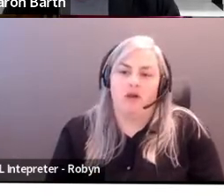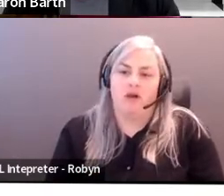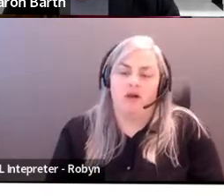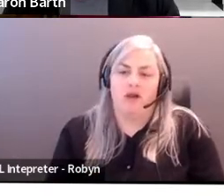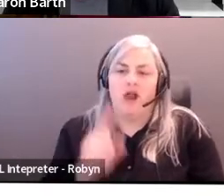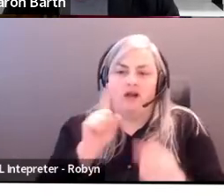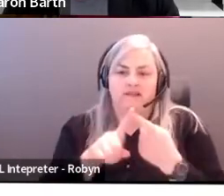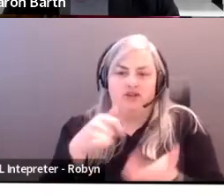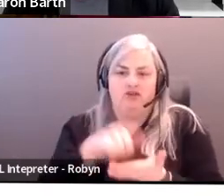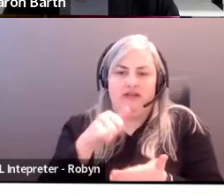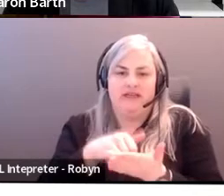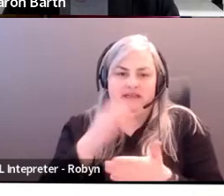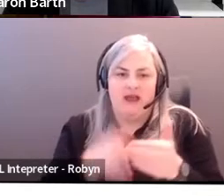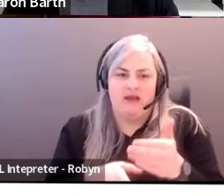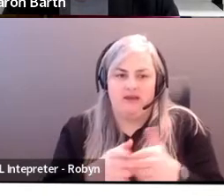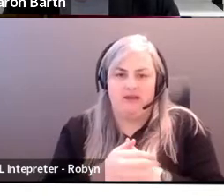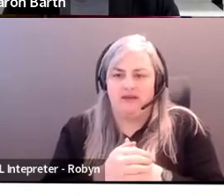till this is done.